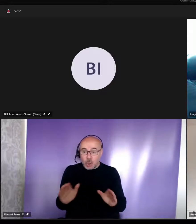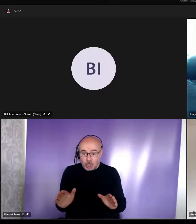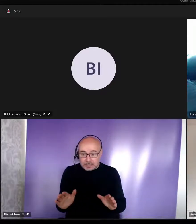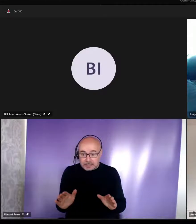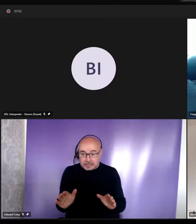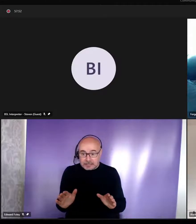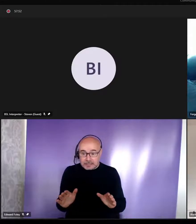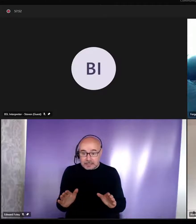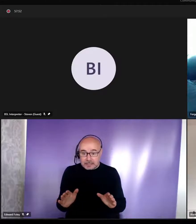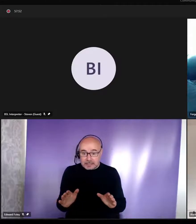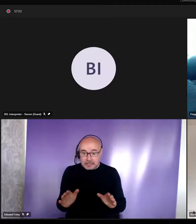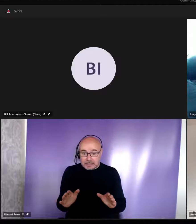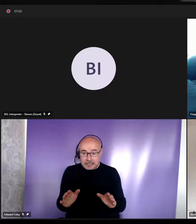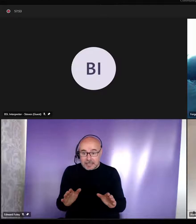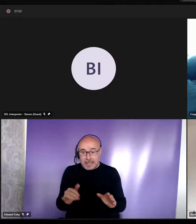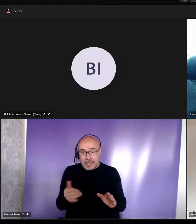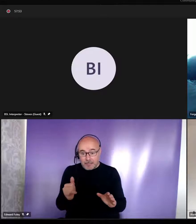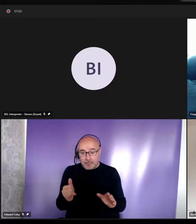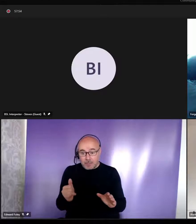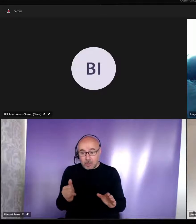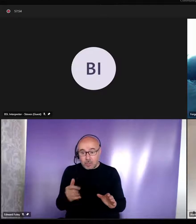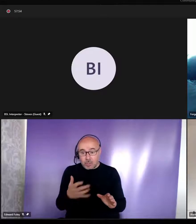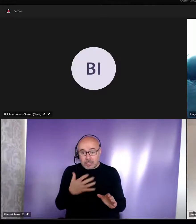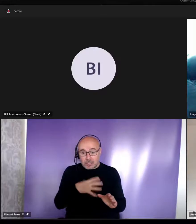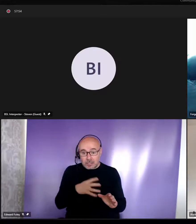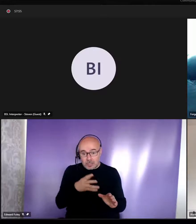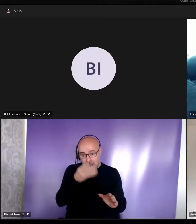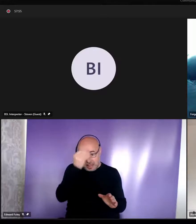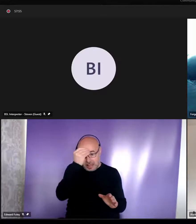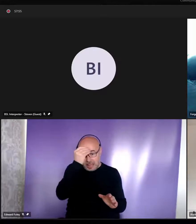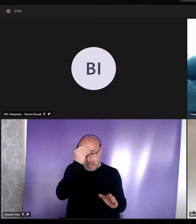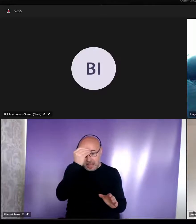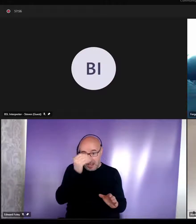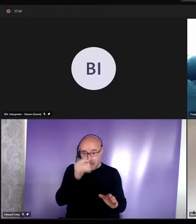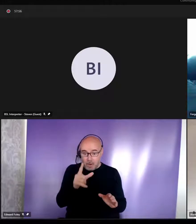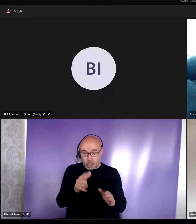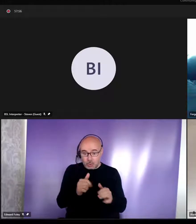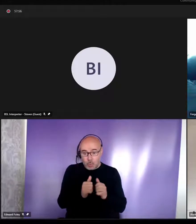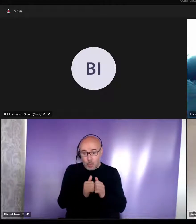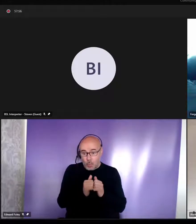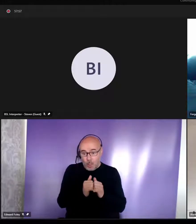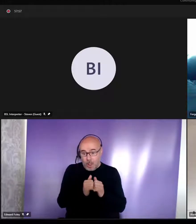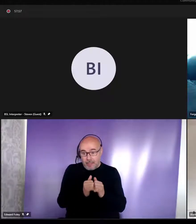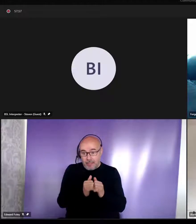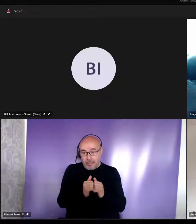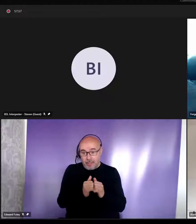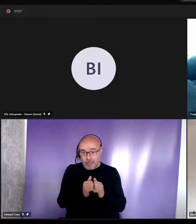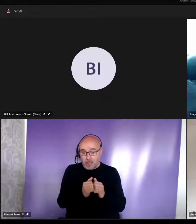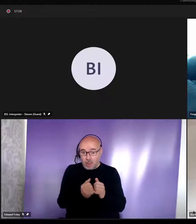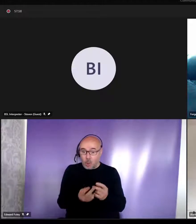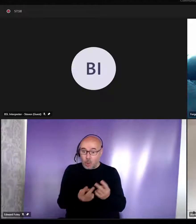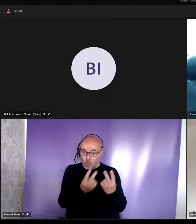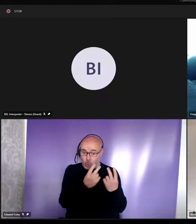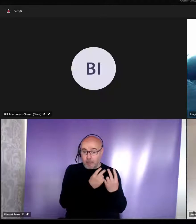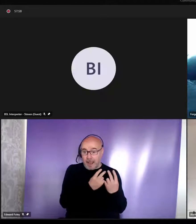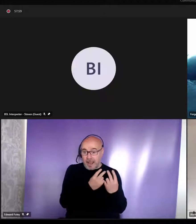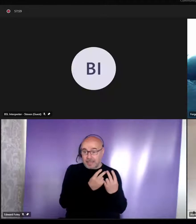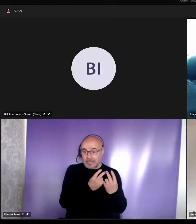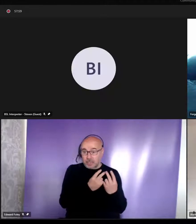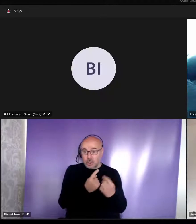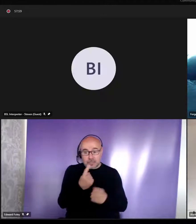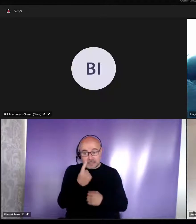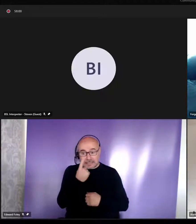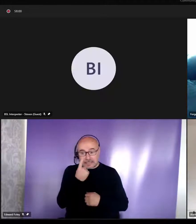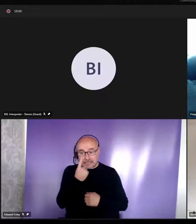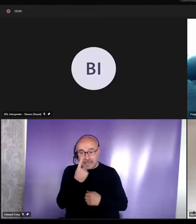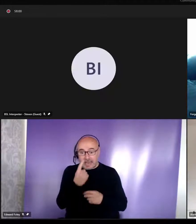this, maybe we've learned from it, but I think it's worth, it's my view, I think it's worth looking back at that to see if, in fact,